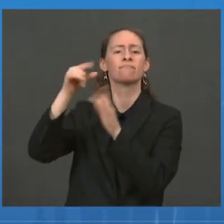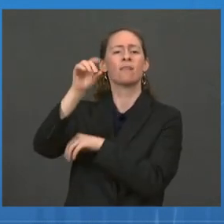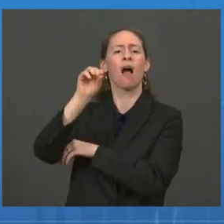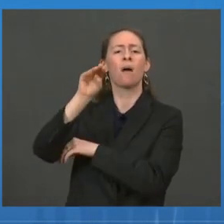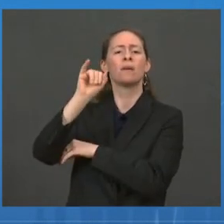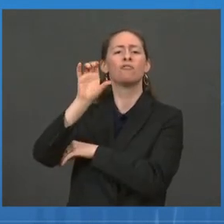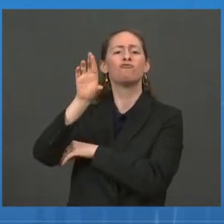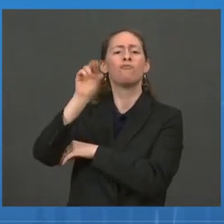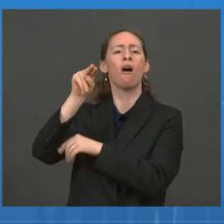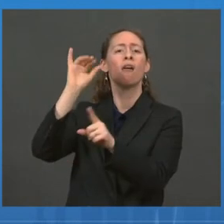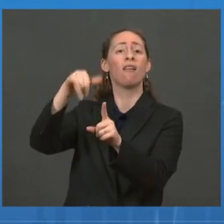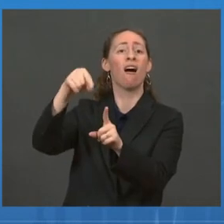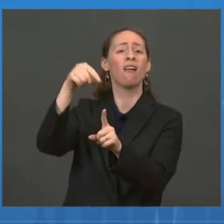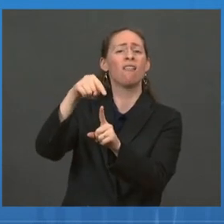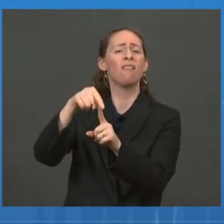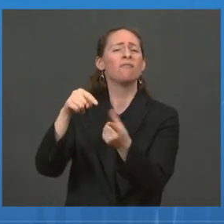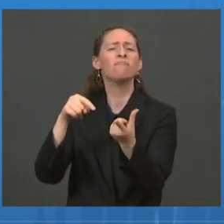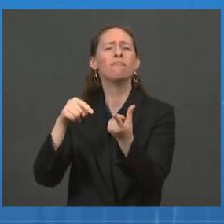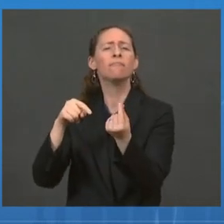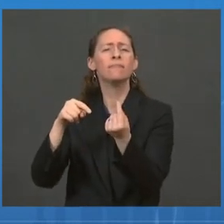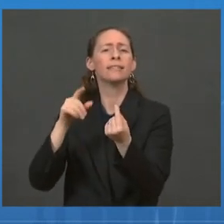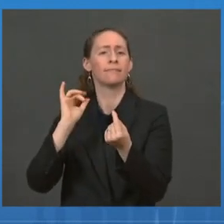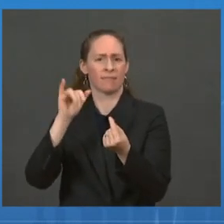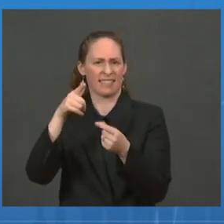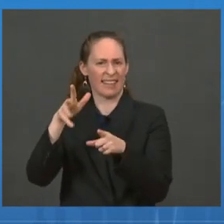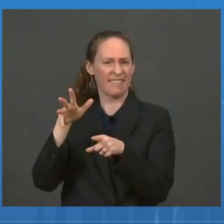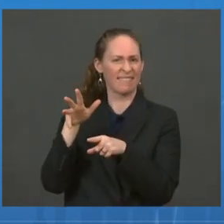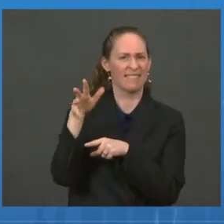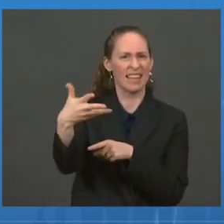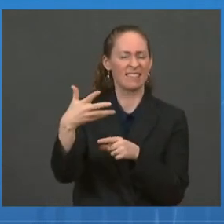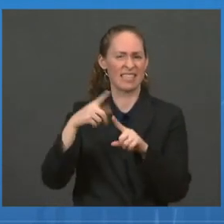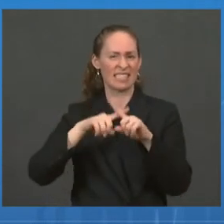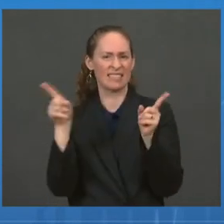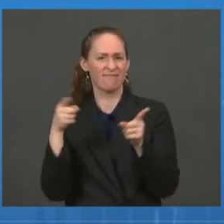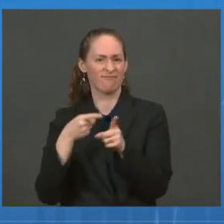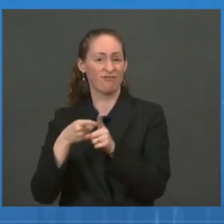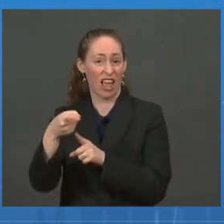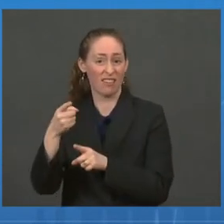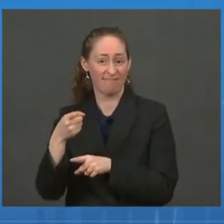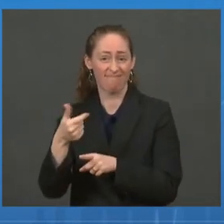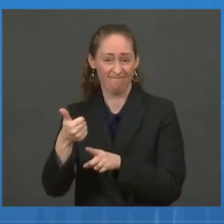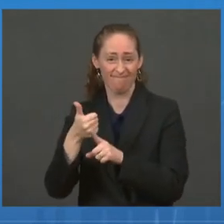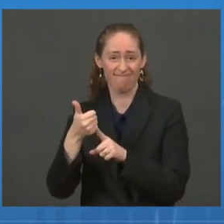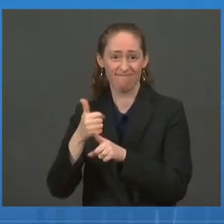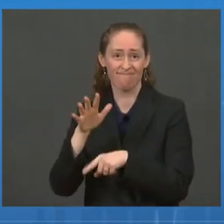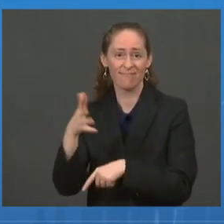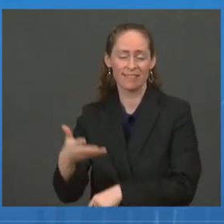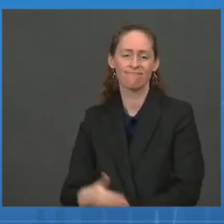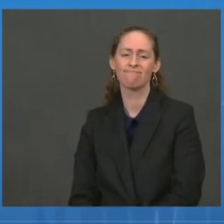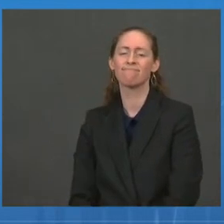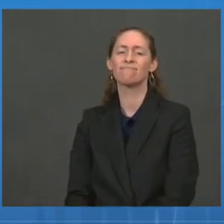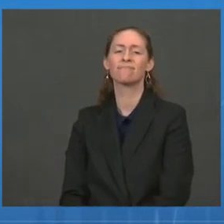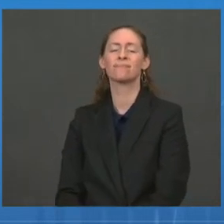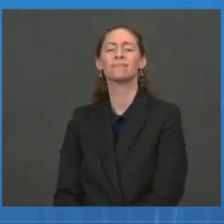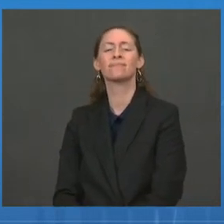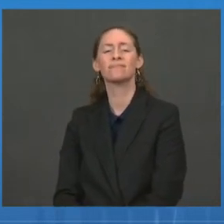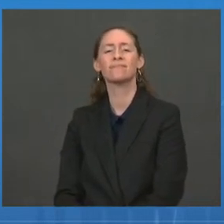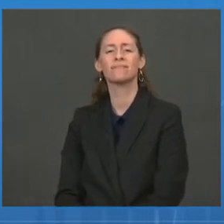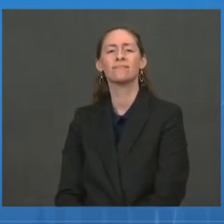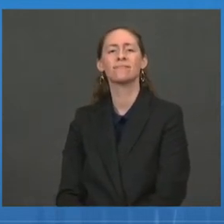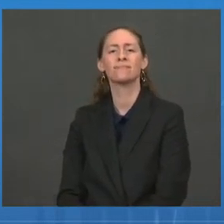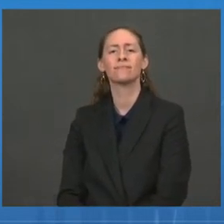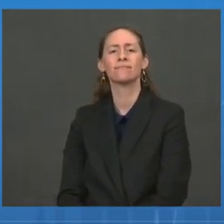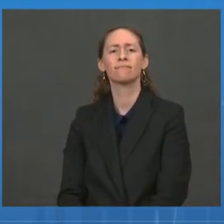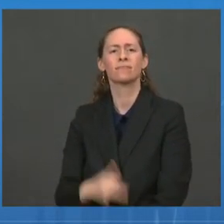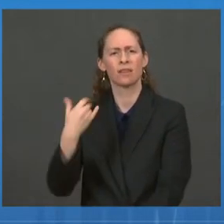mutations so you've heard it now from many sources but just to underscore there's a very unusual constellation